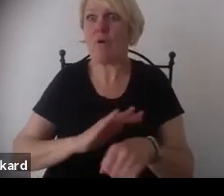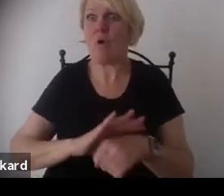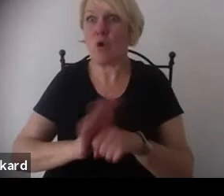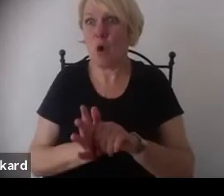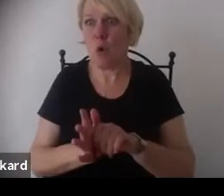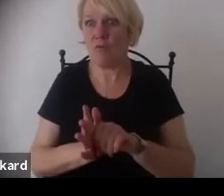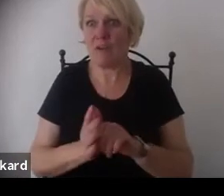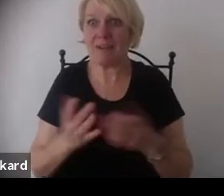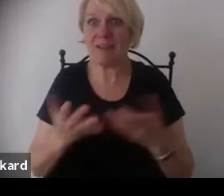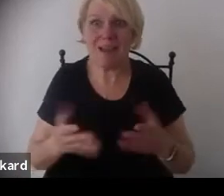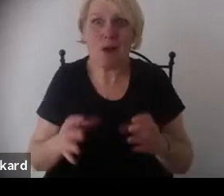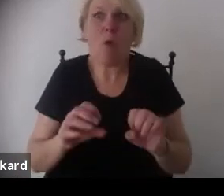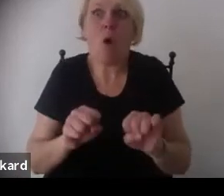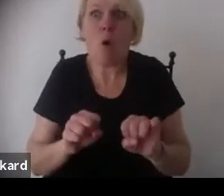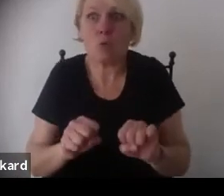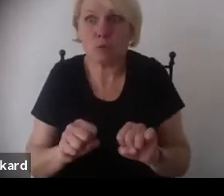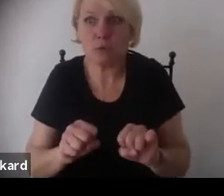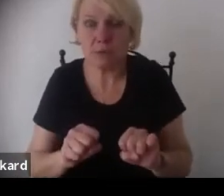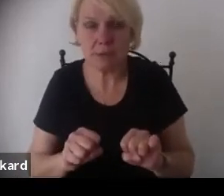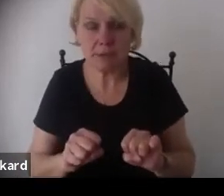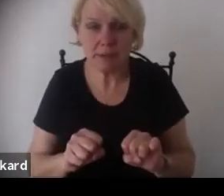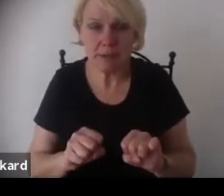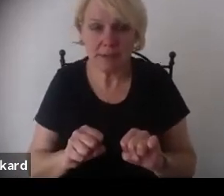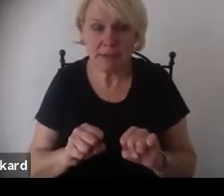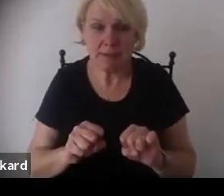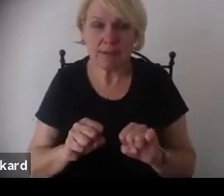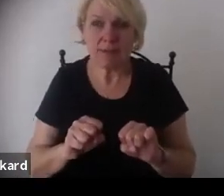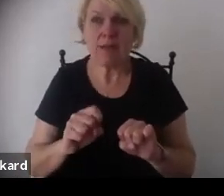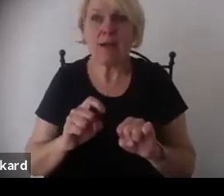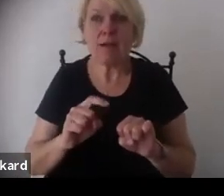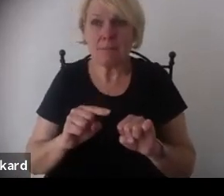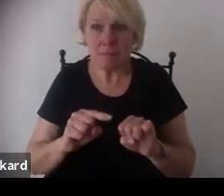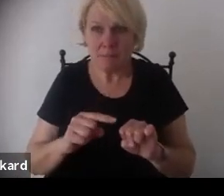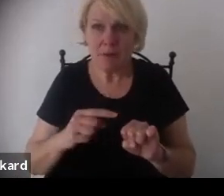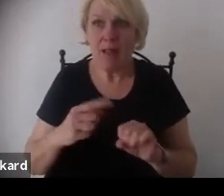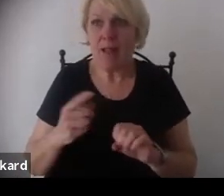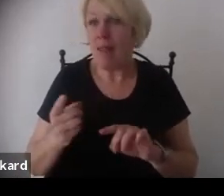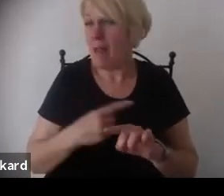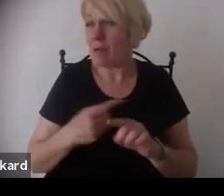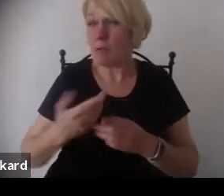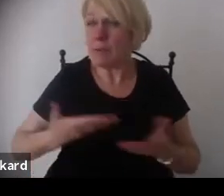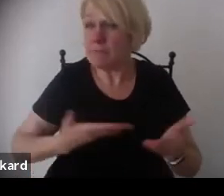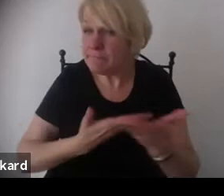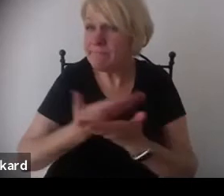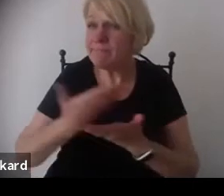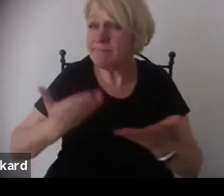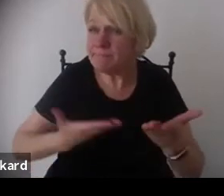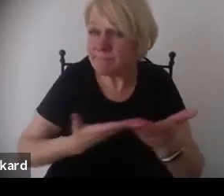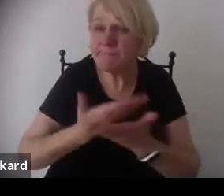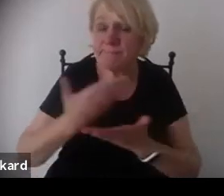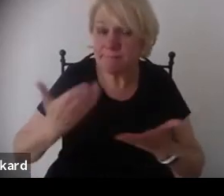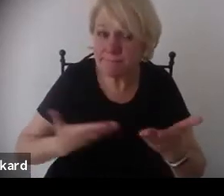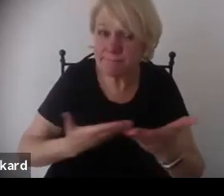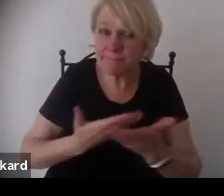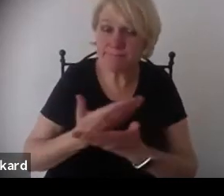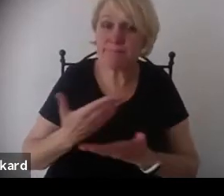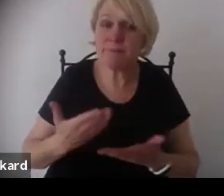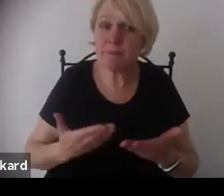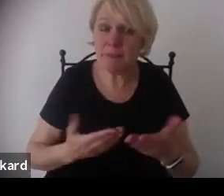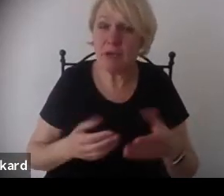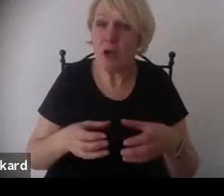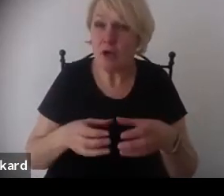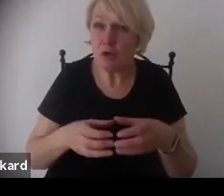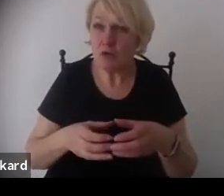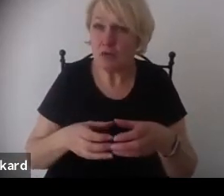are expecting, in fact, we had a meeting with the local clinical commissioning group last week, and they did commit to that